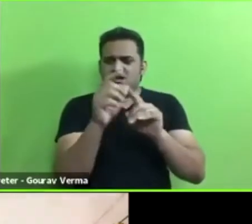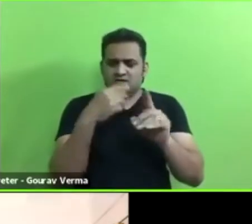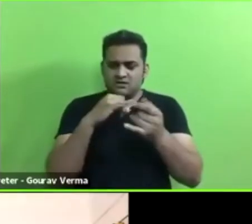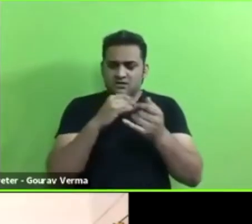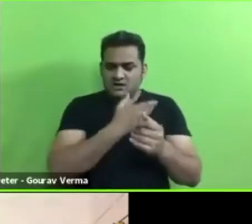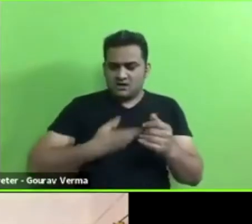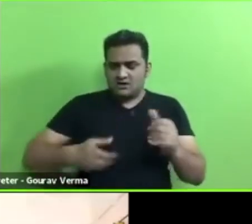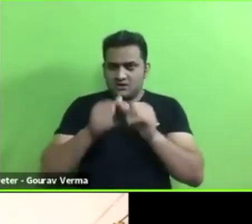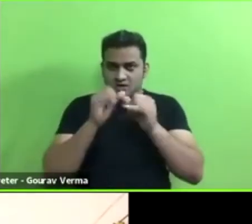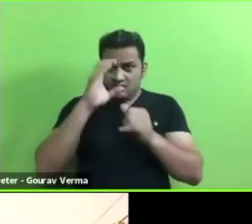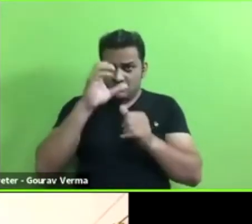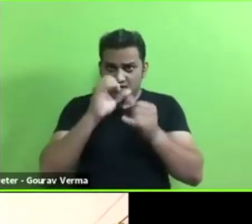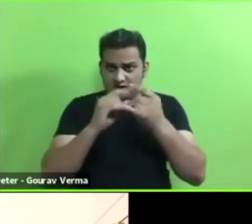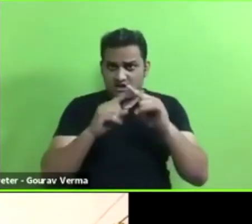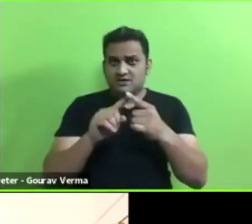this notion of caste.